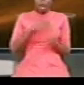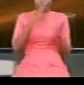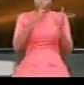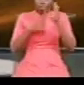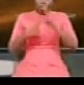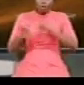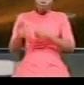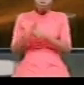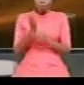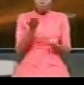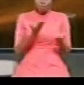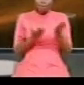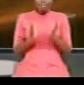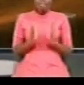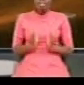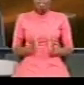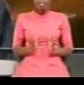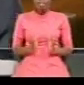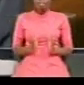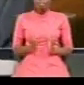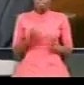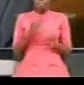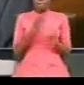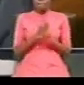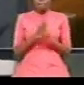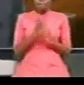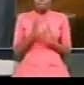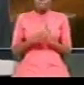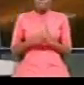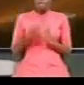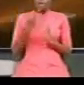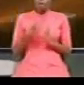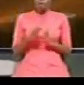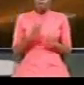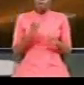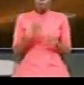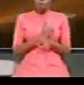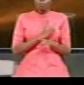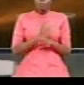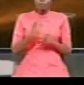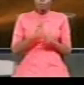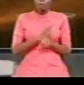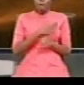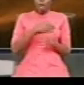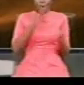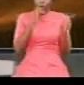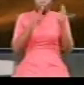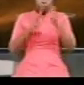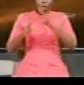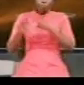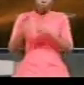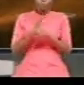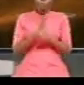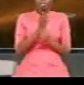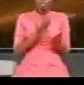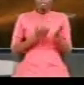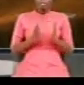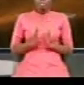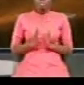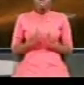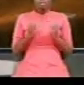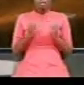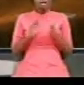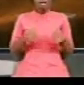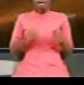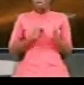watchful servants. The faithfulness of dutiful and watchful servants. How I